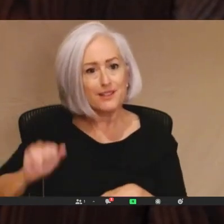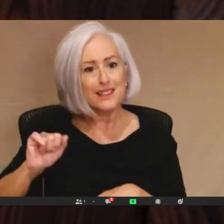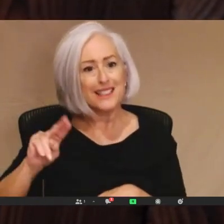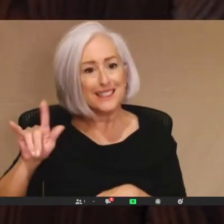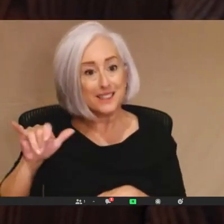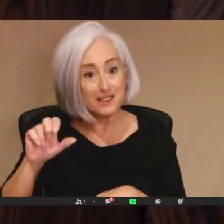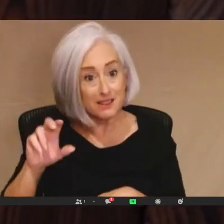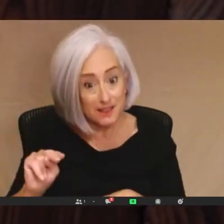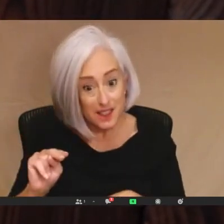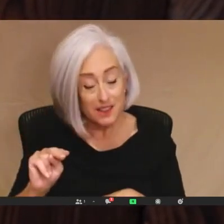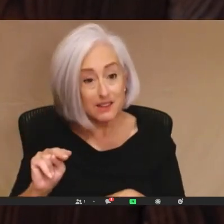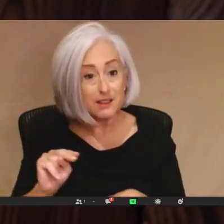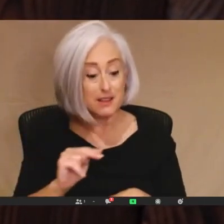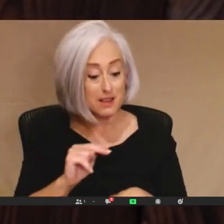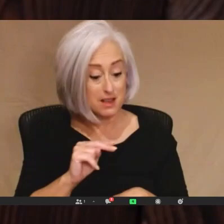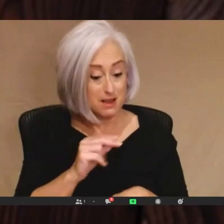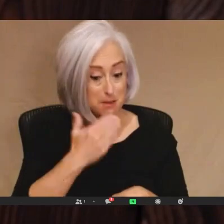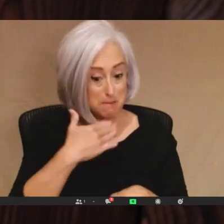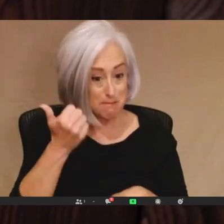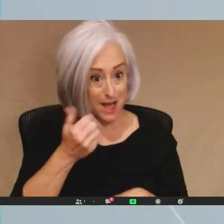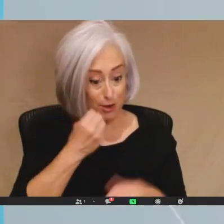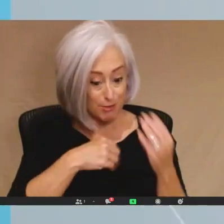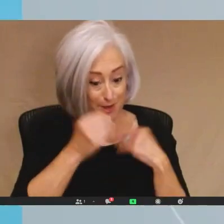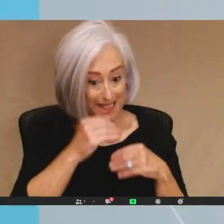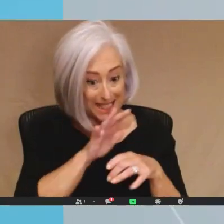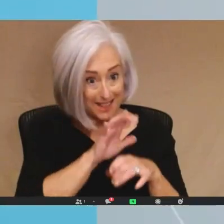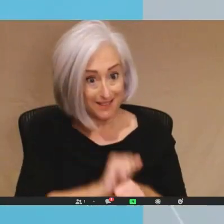experts weigh in. The Morning Medical Update starts now.